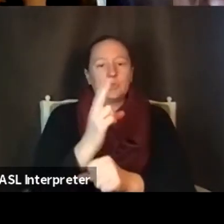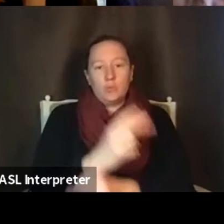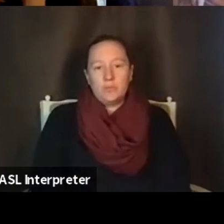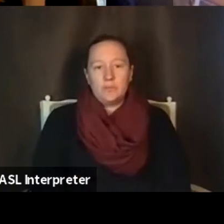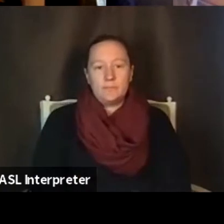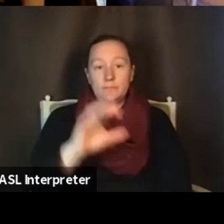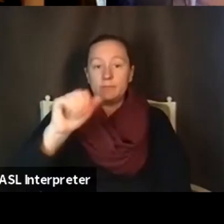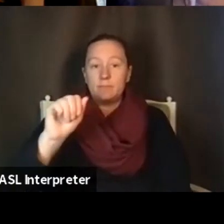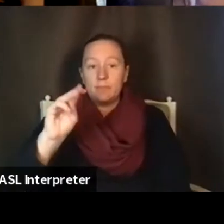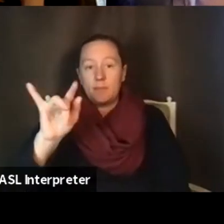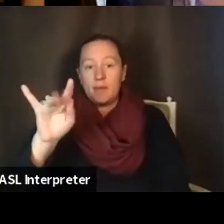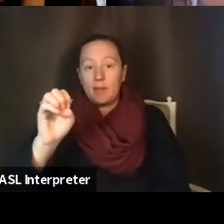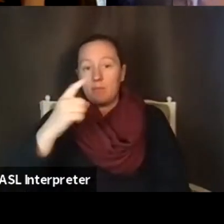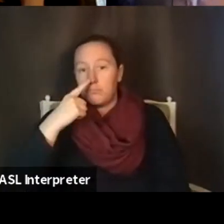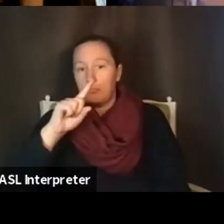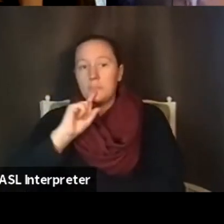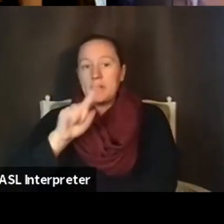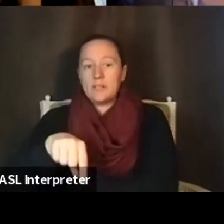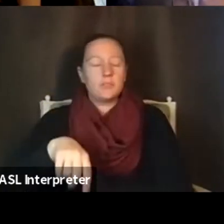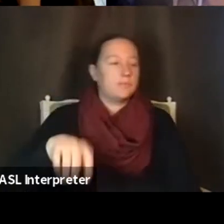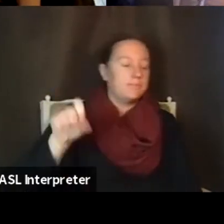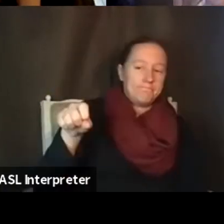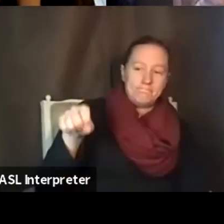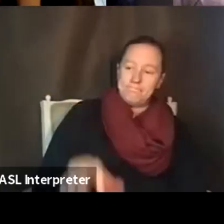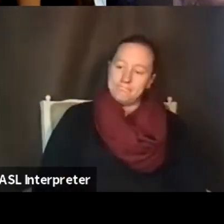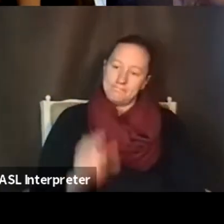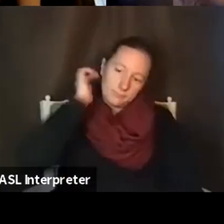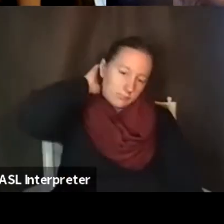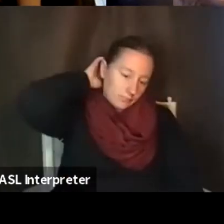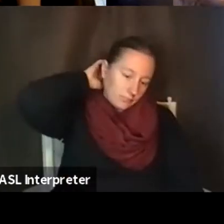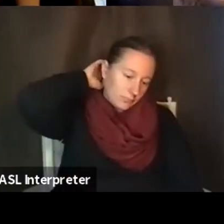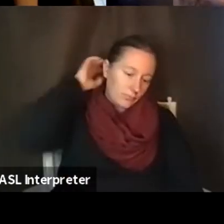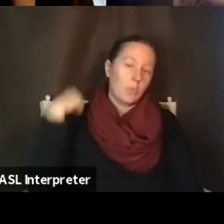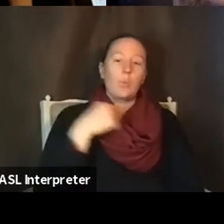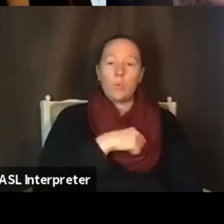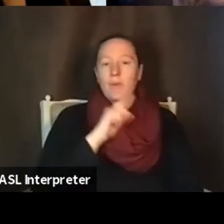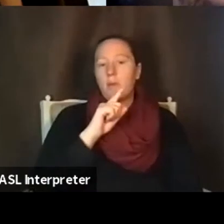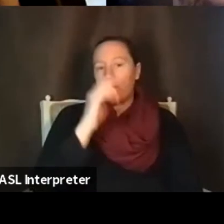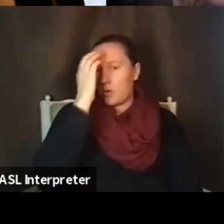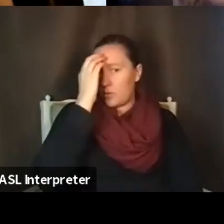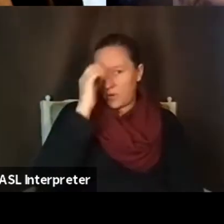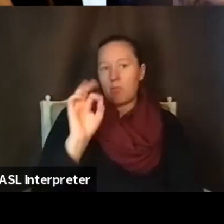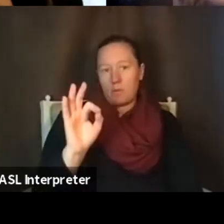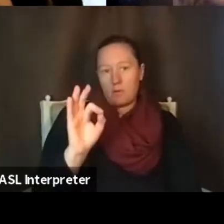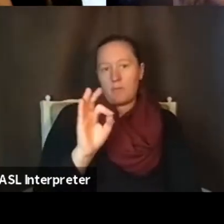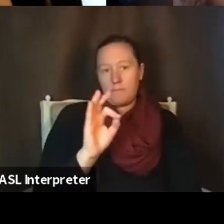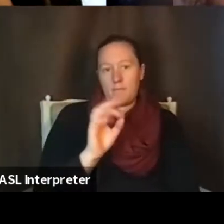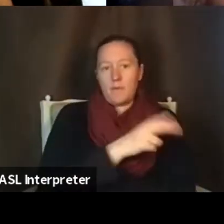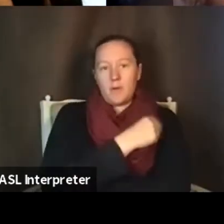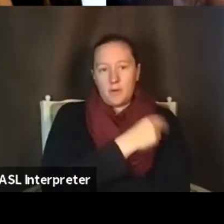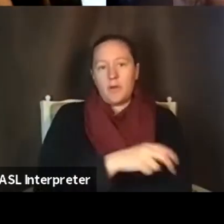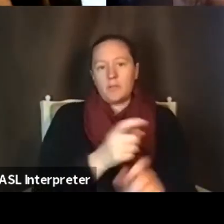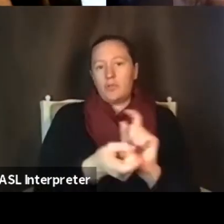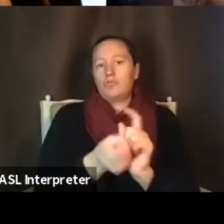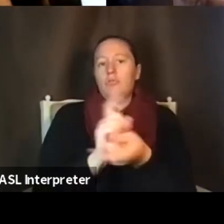Camille, do you want to take that one? Yeah, so we're quite aware of the hospital transformation program. And